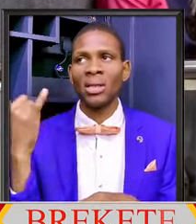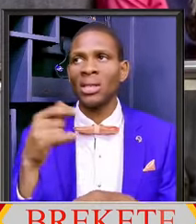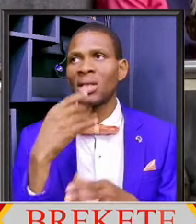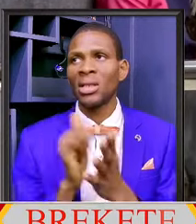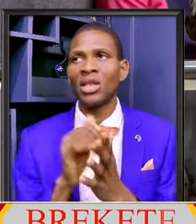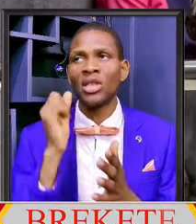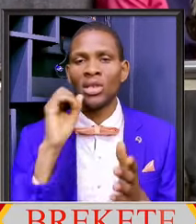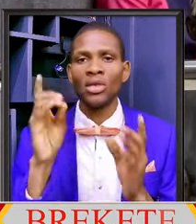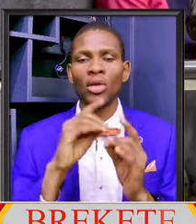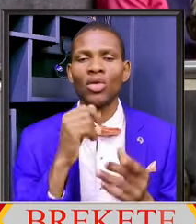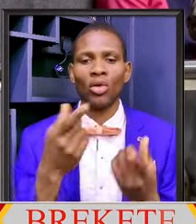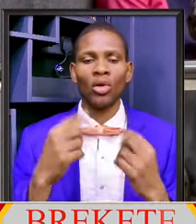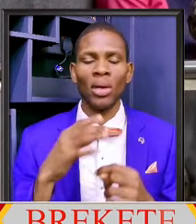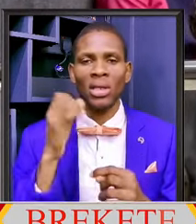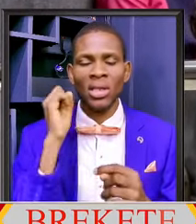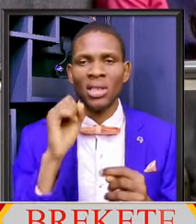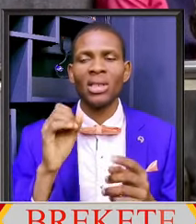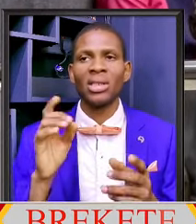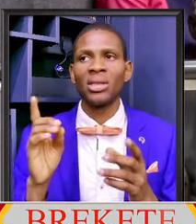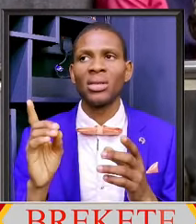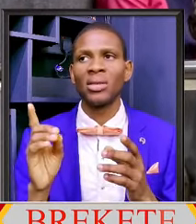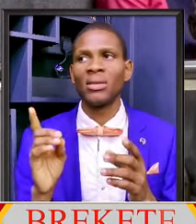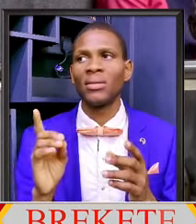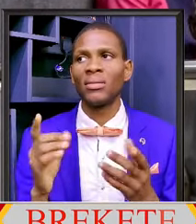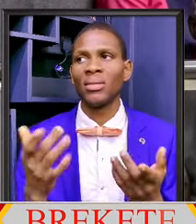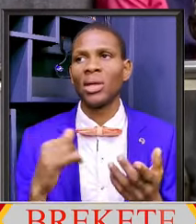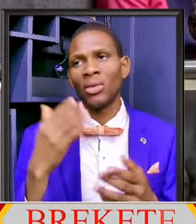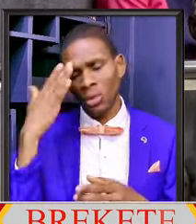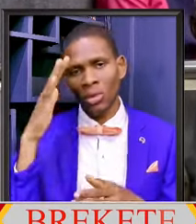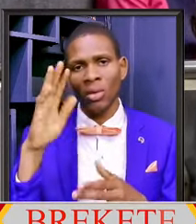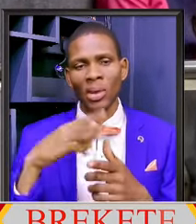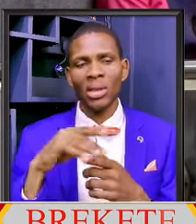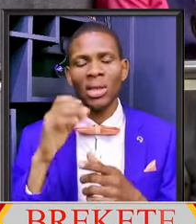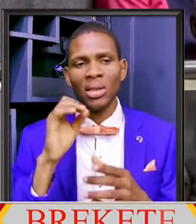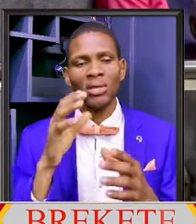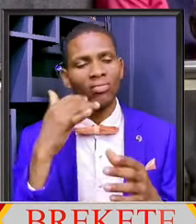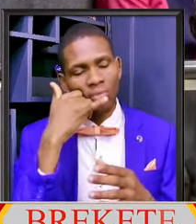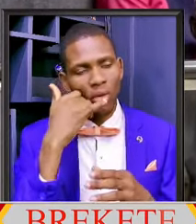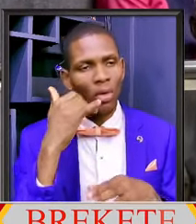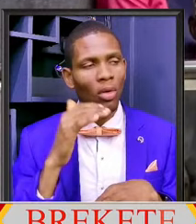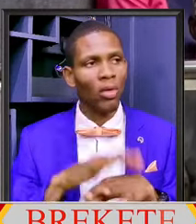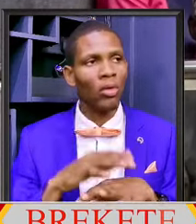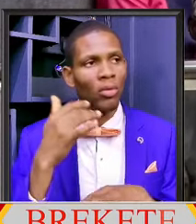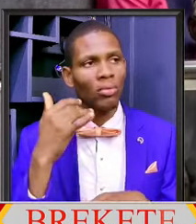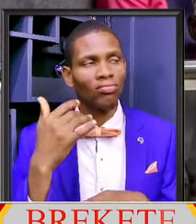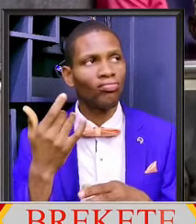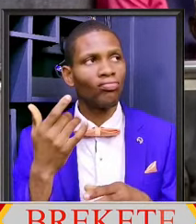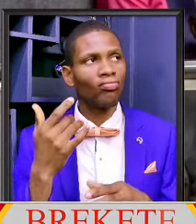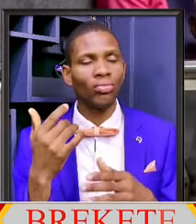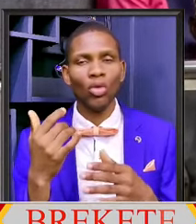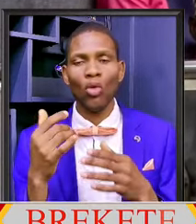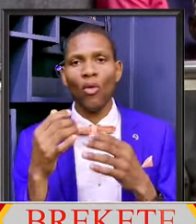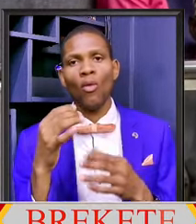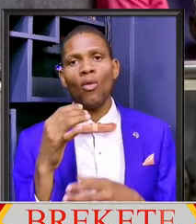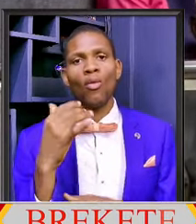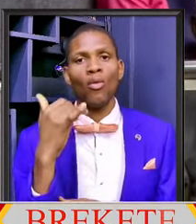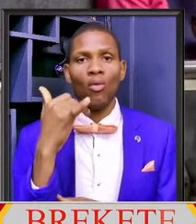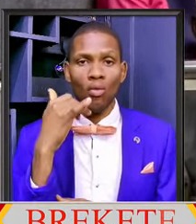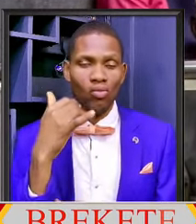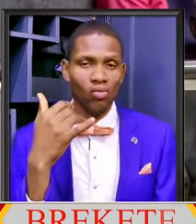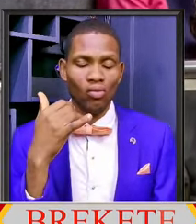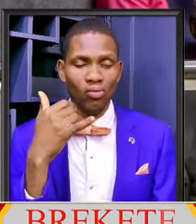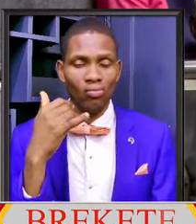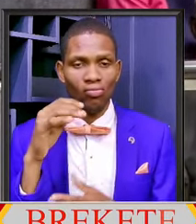that she didn't come, and she did not. I don't know whether she communicated on phone or so. I don't know. Okay, thank you. So Kemi now asked me